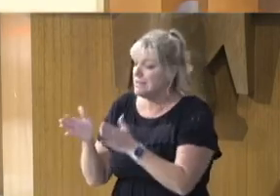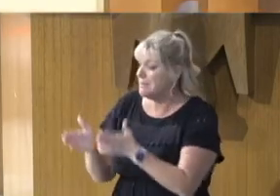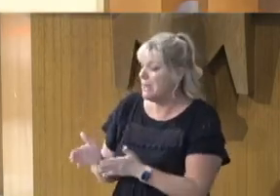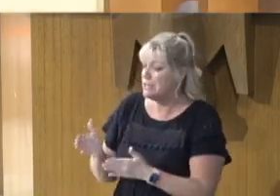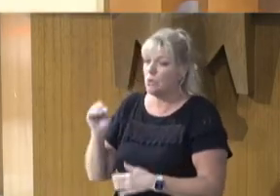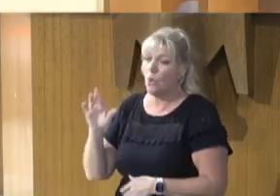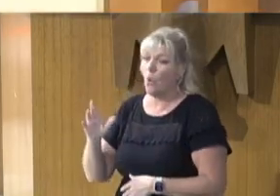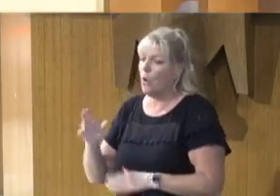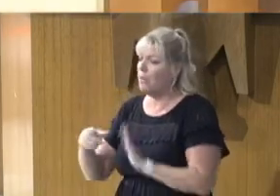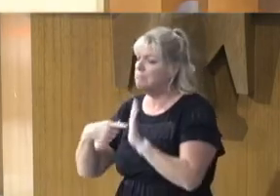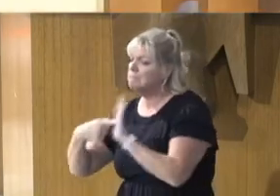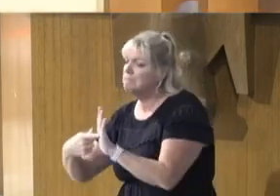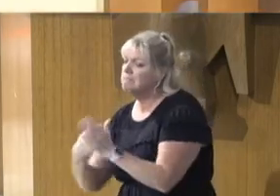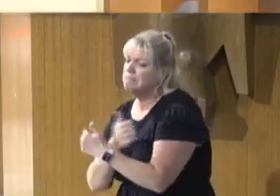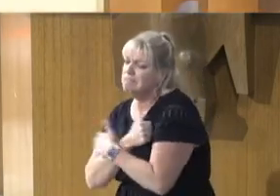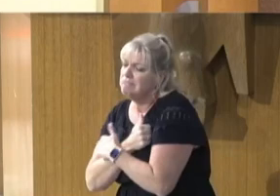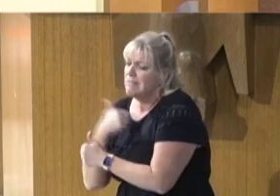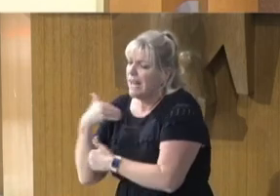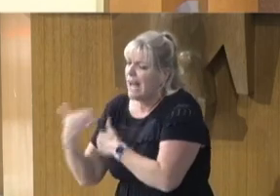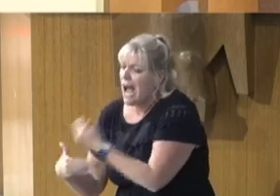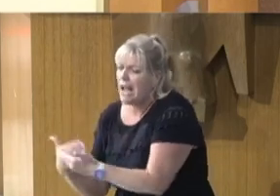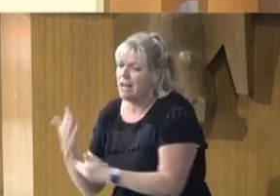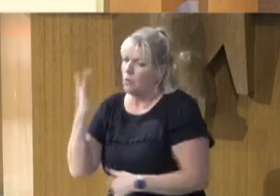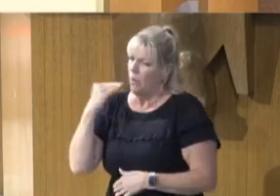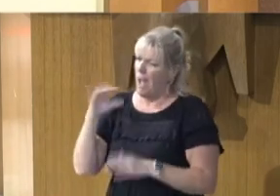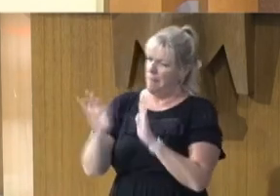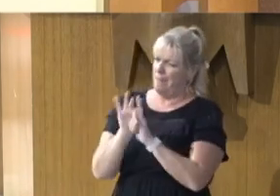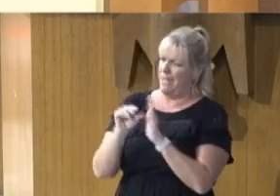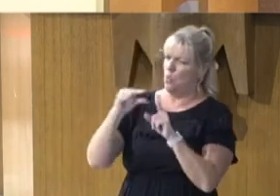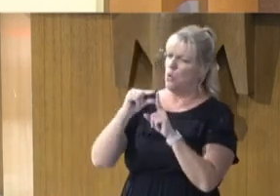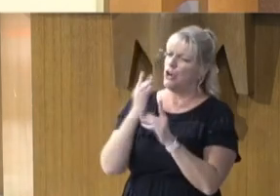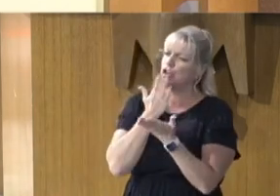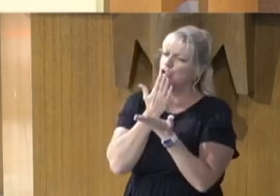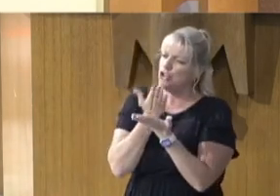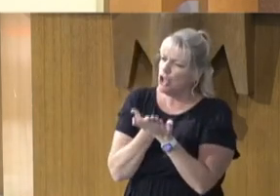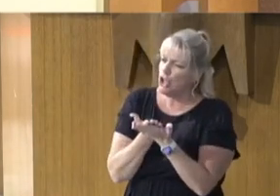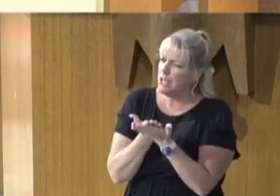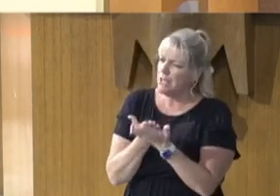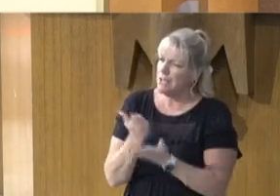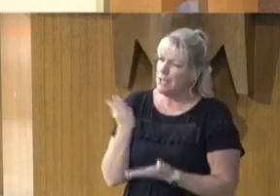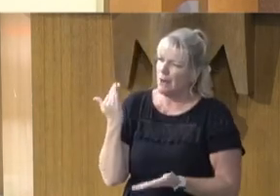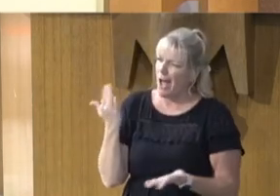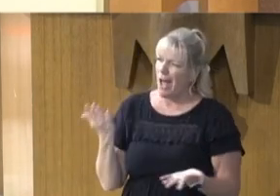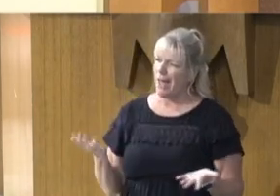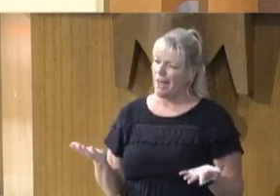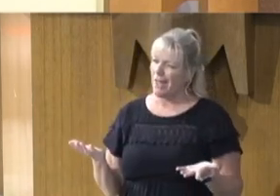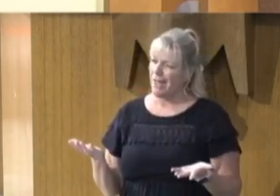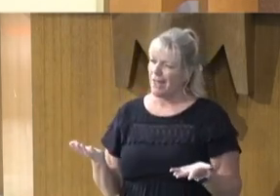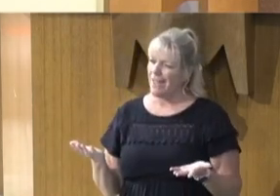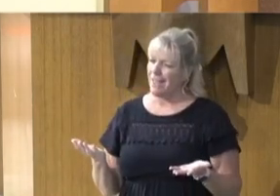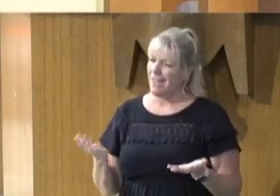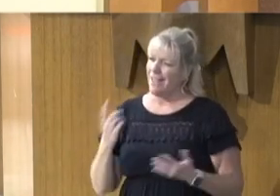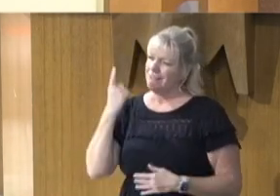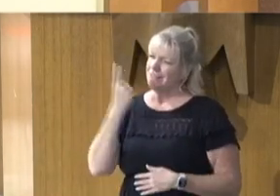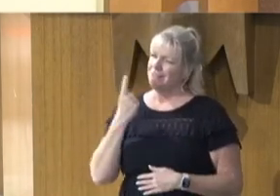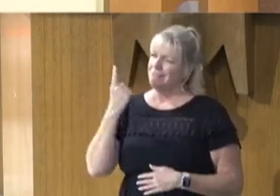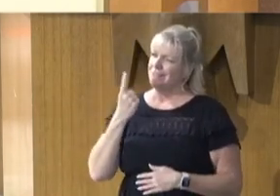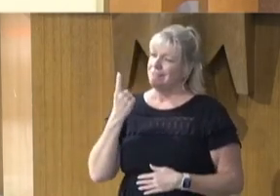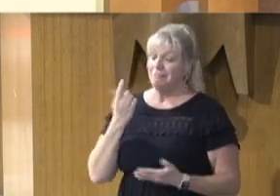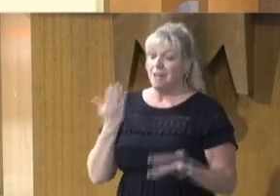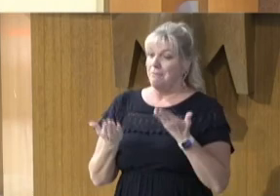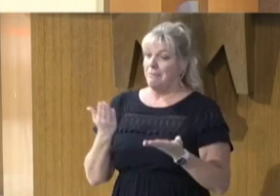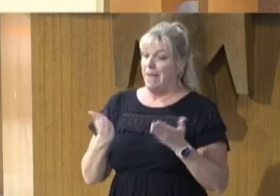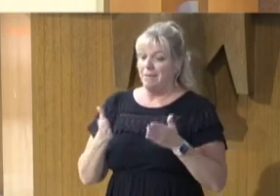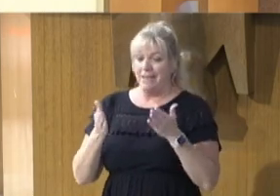compassionate and kind Samaritan? He chose the good Samaritan. So I wonder if the publisher